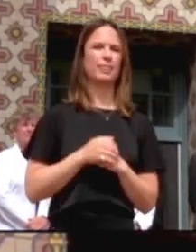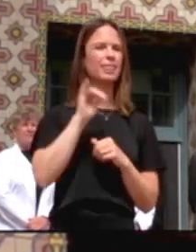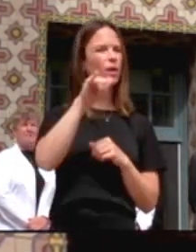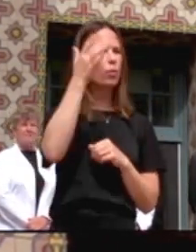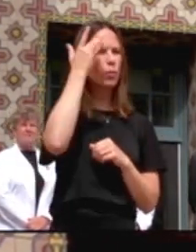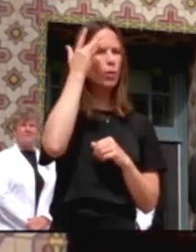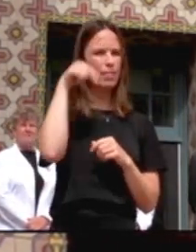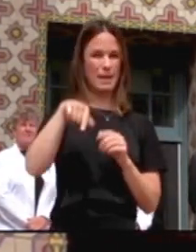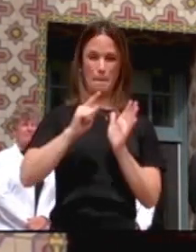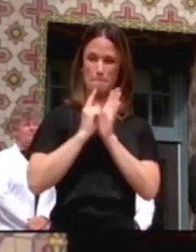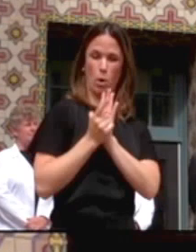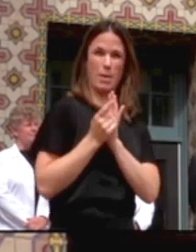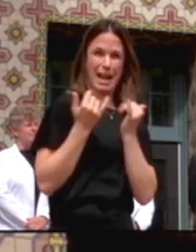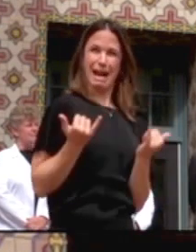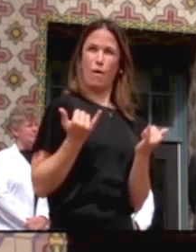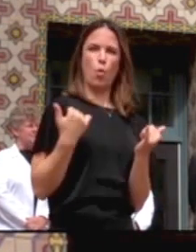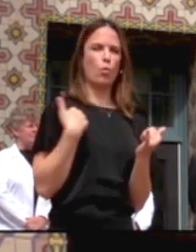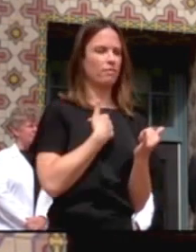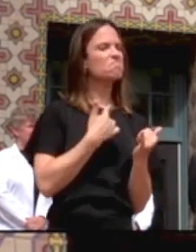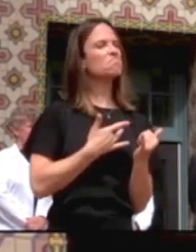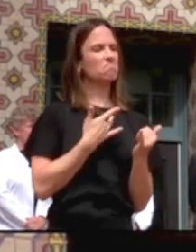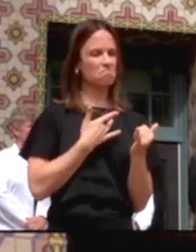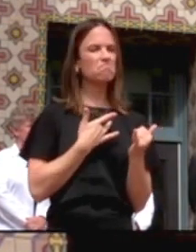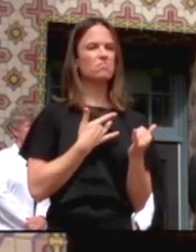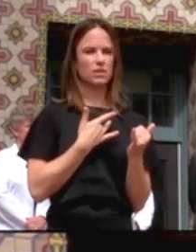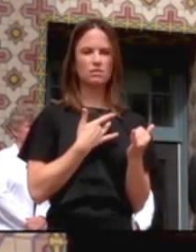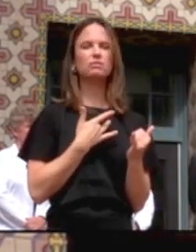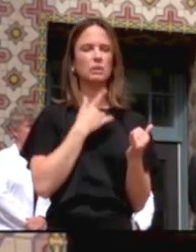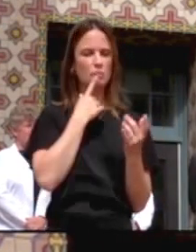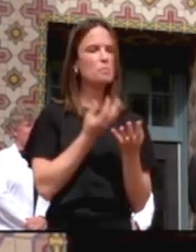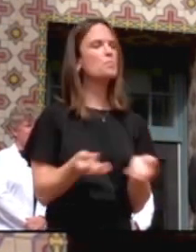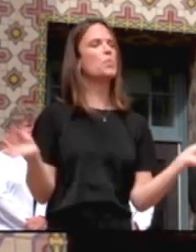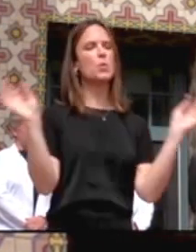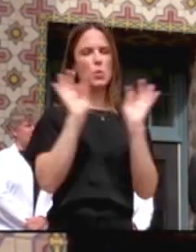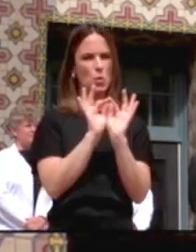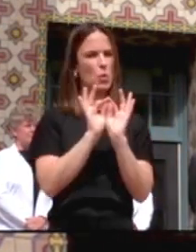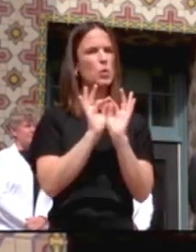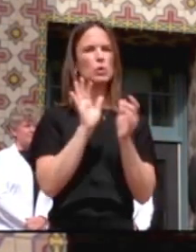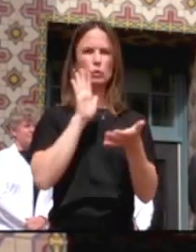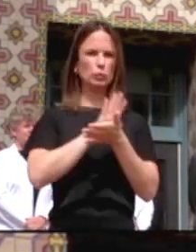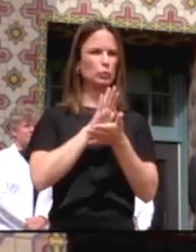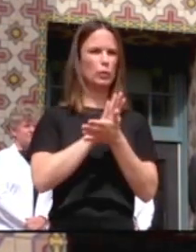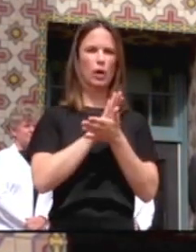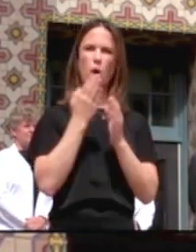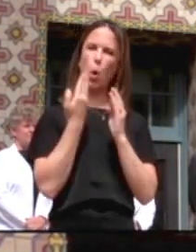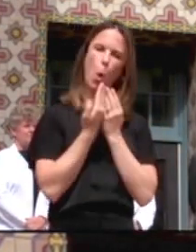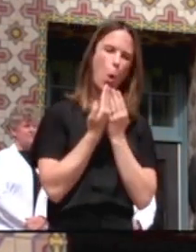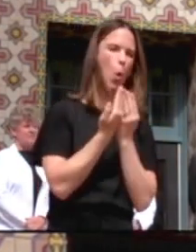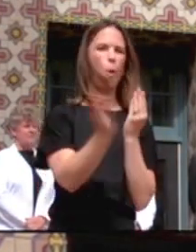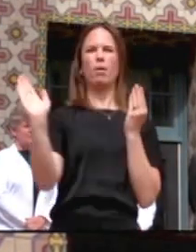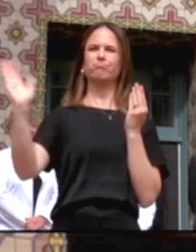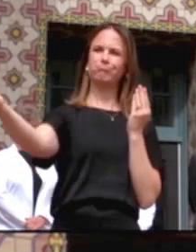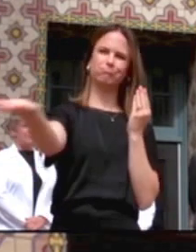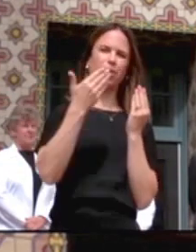at this moment in time, we feel that it is urgent for schools to be open to all.